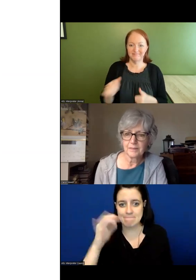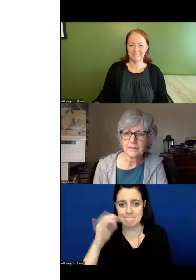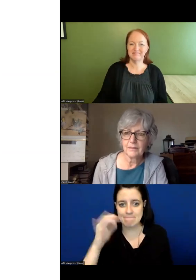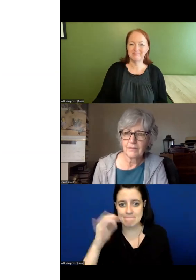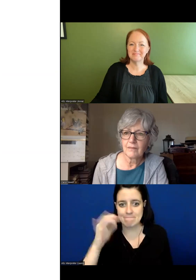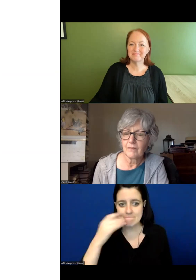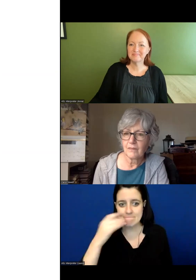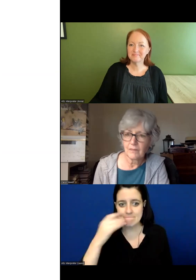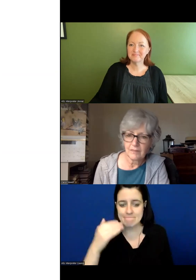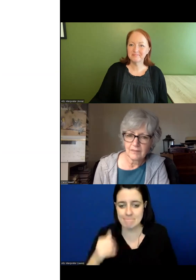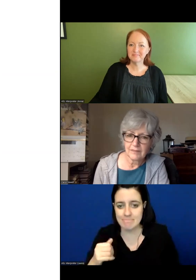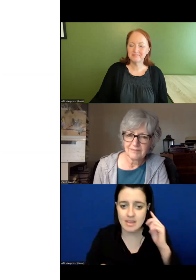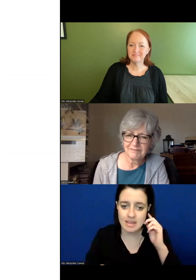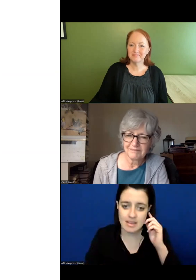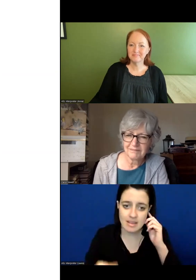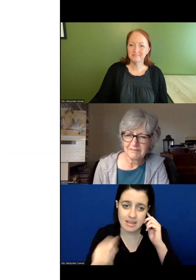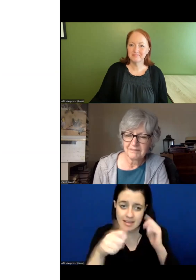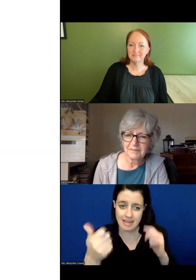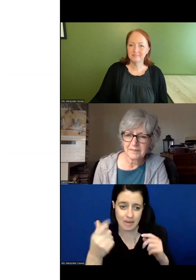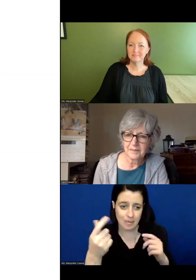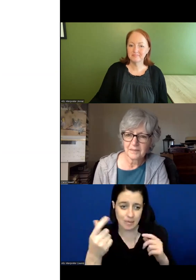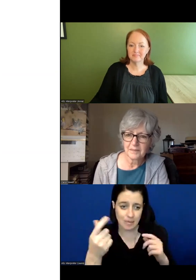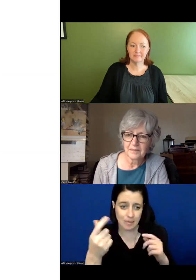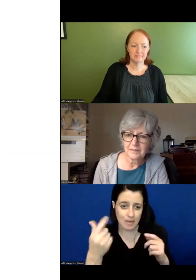Carol, anybody else have questions?